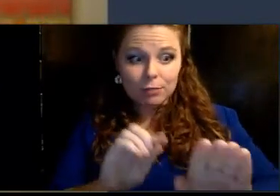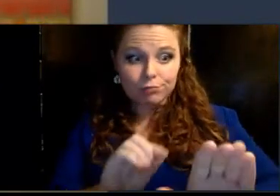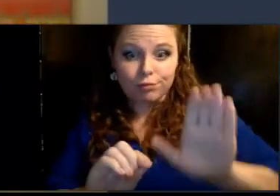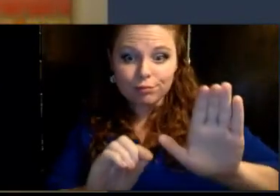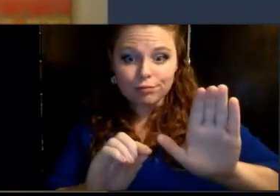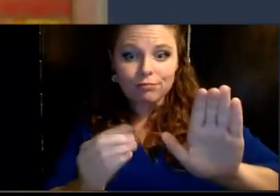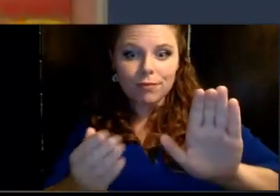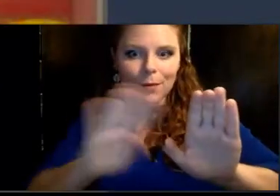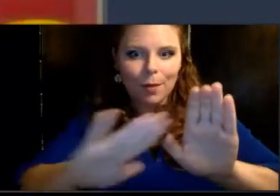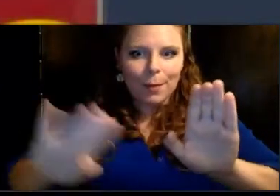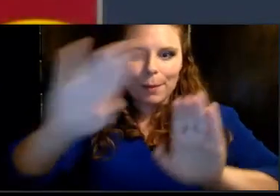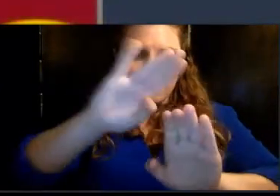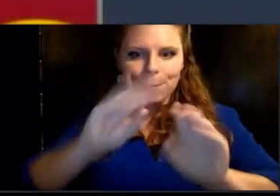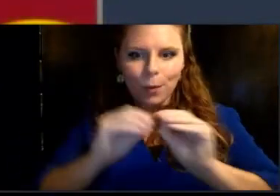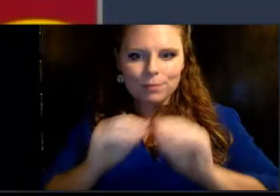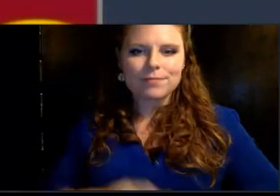in them.